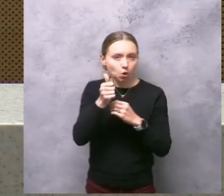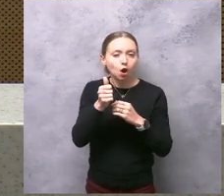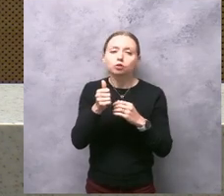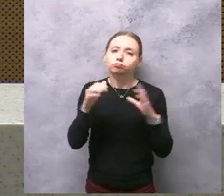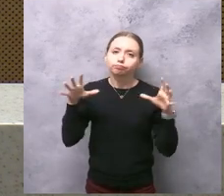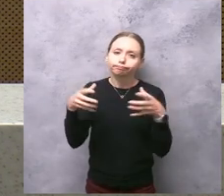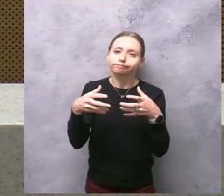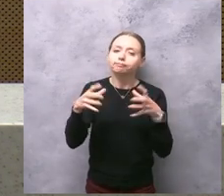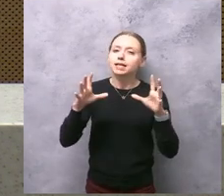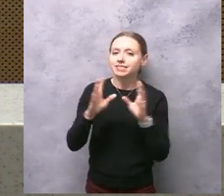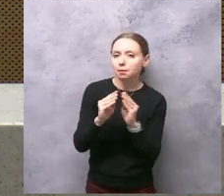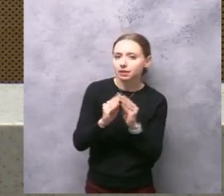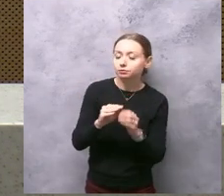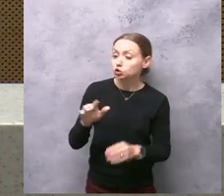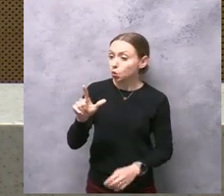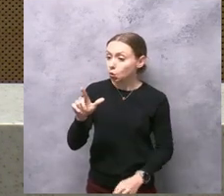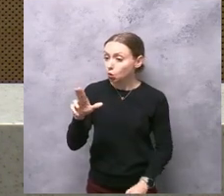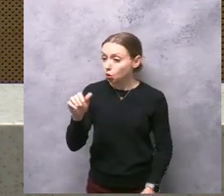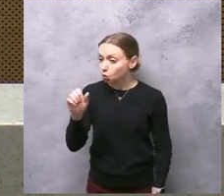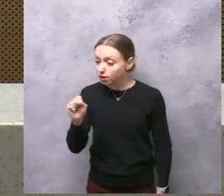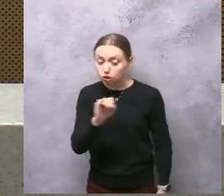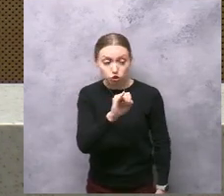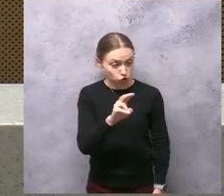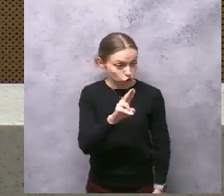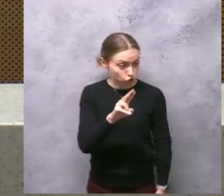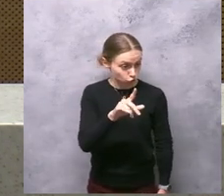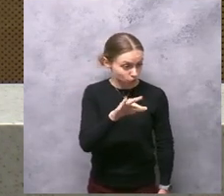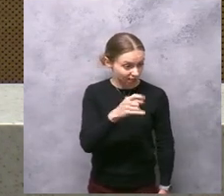And Lucas and Julie, if y'all would come down forward for those.